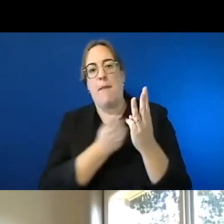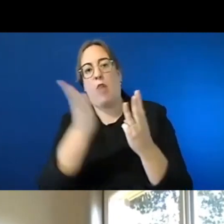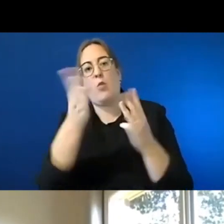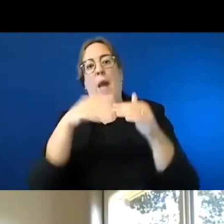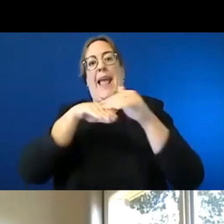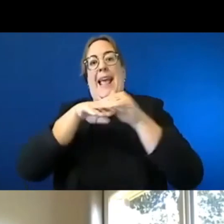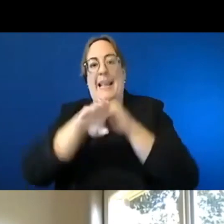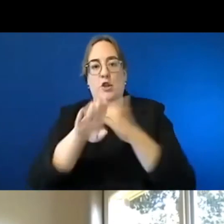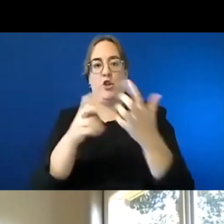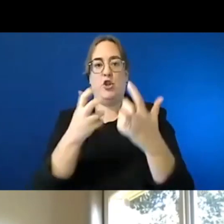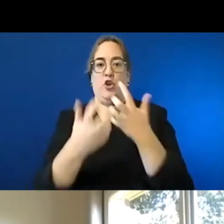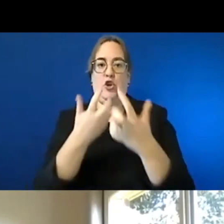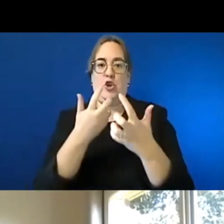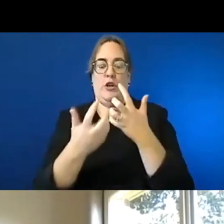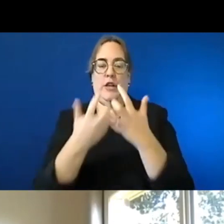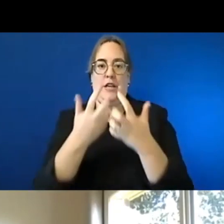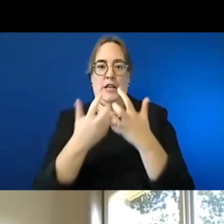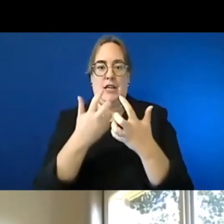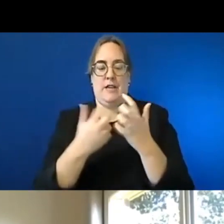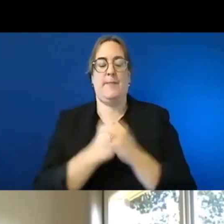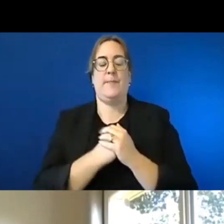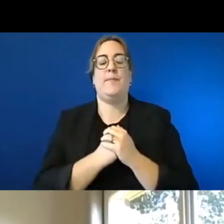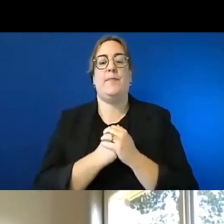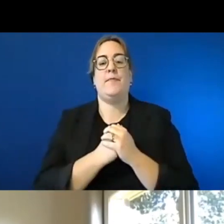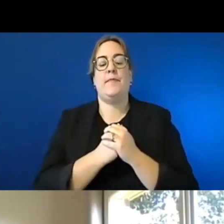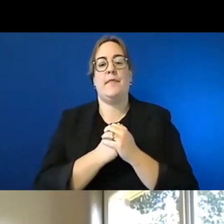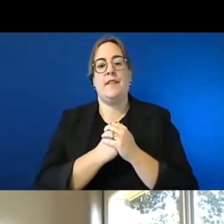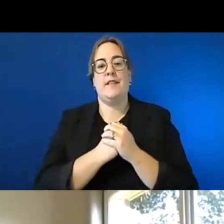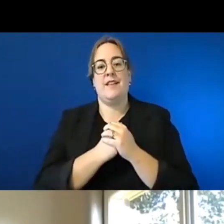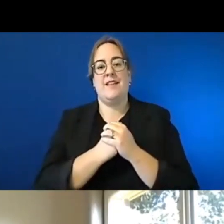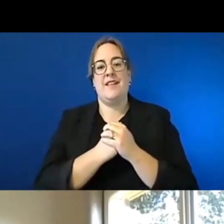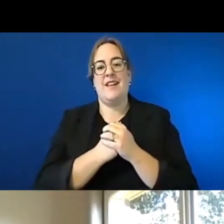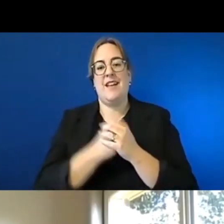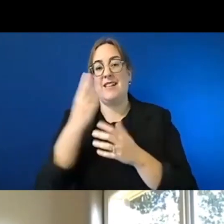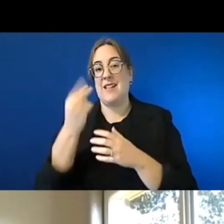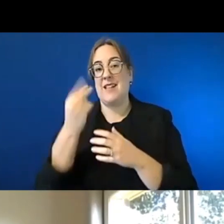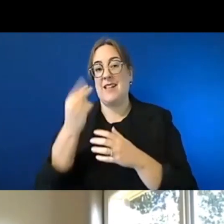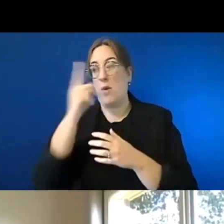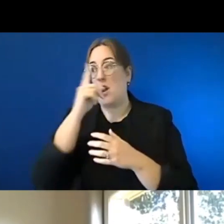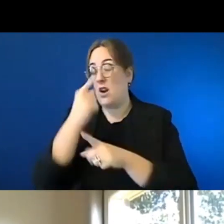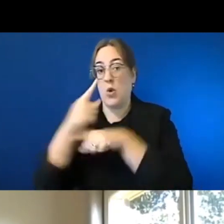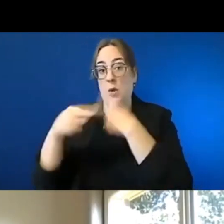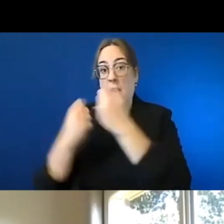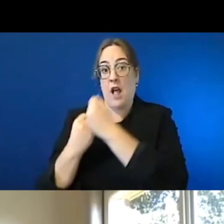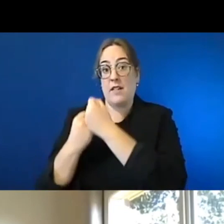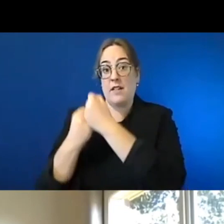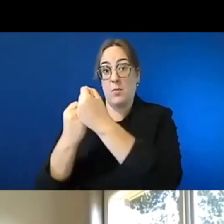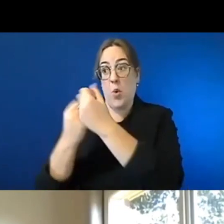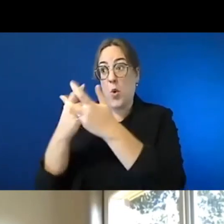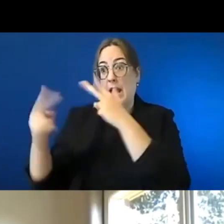and that's how you'll get your information. I'll let someone else do the one about support away from home.